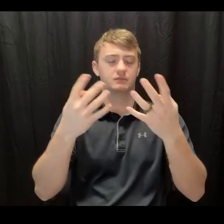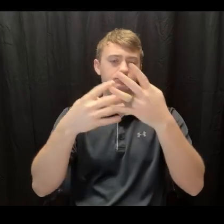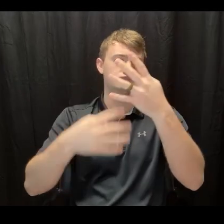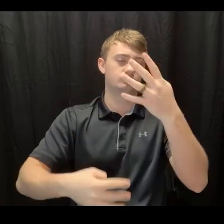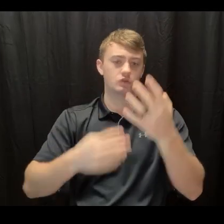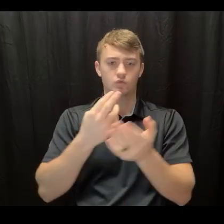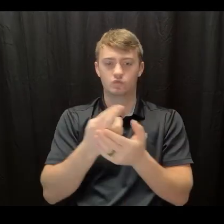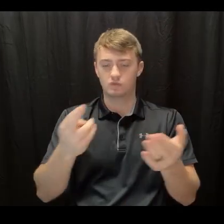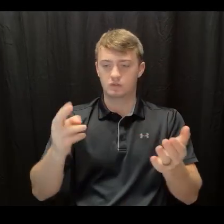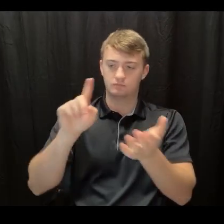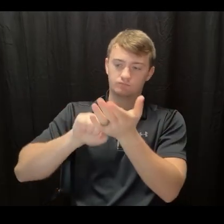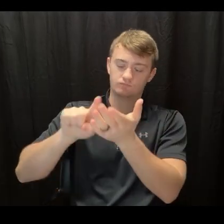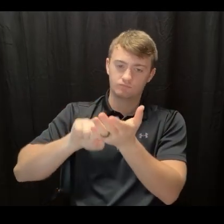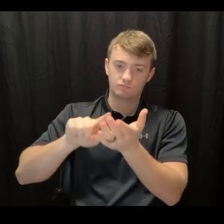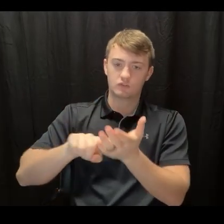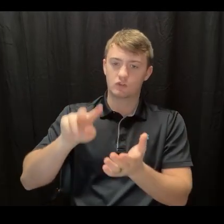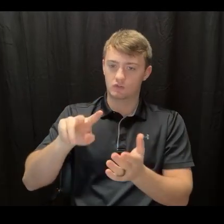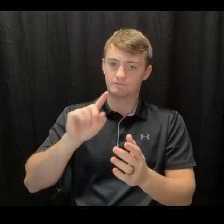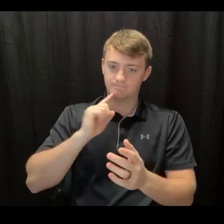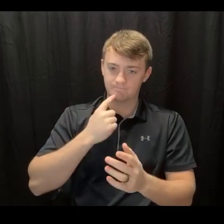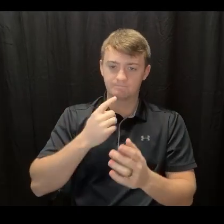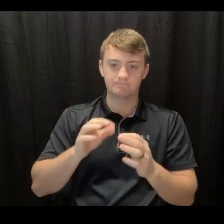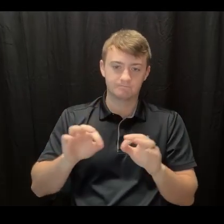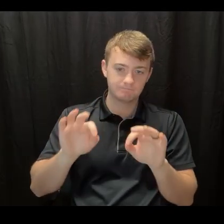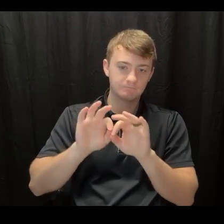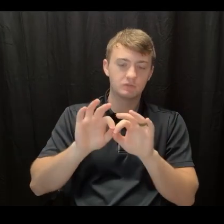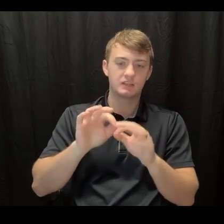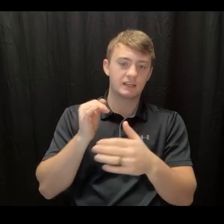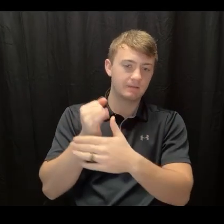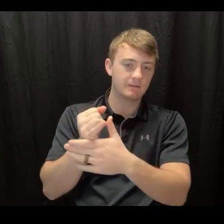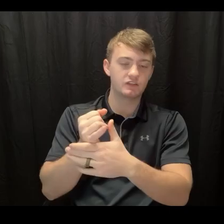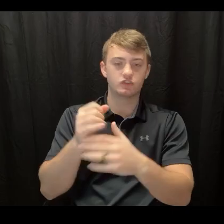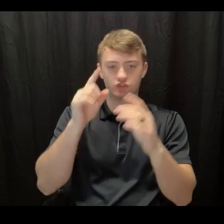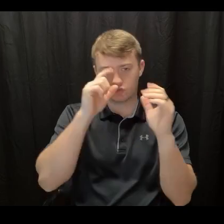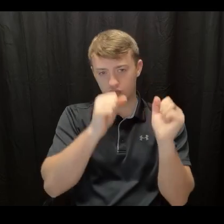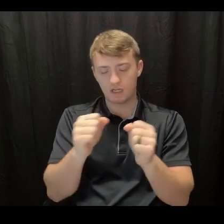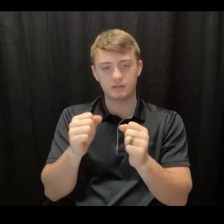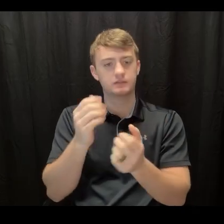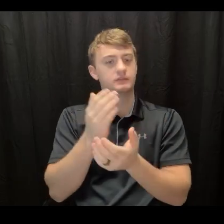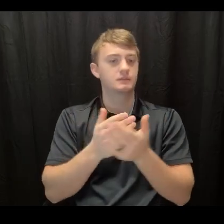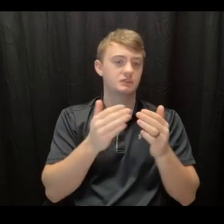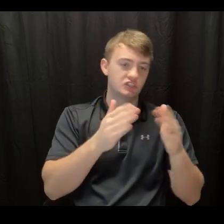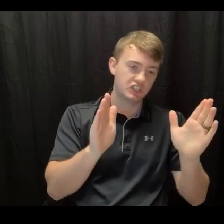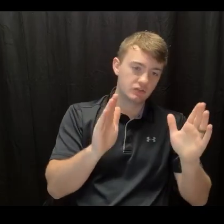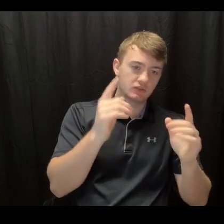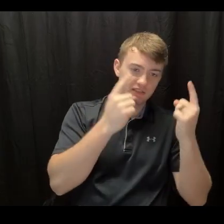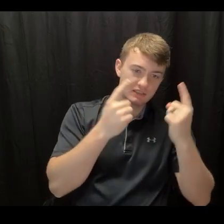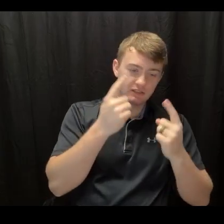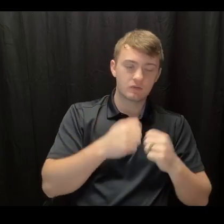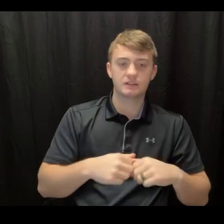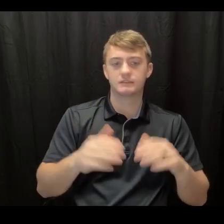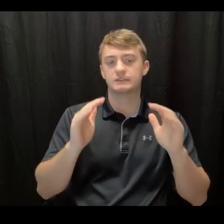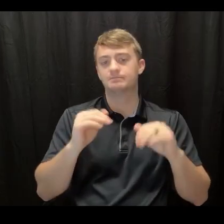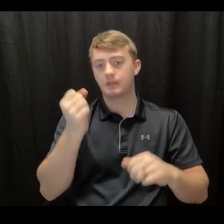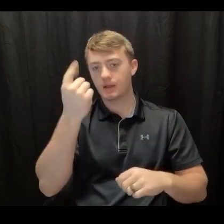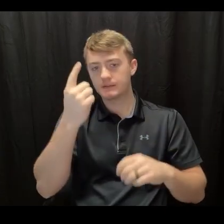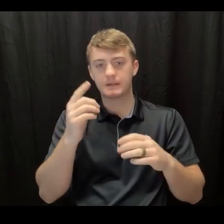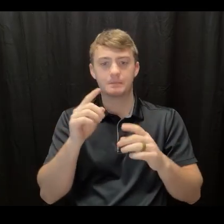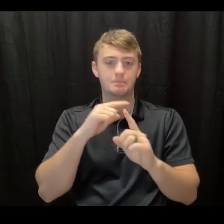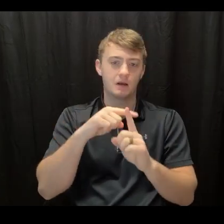resources that you'll dive into, looking at those intensive individualized intervention strategies, some general considerations,